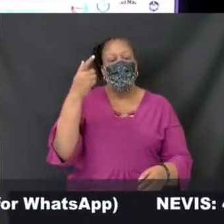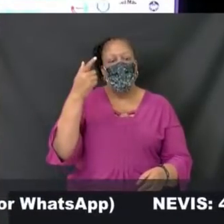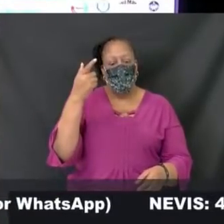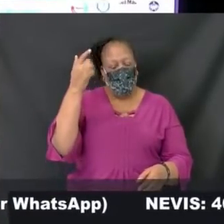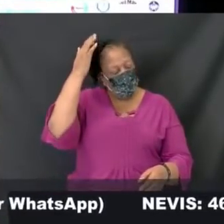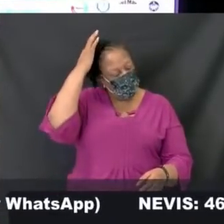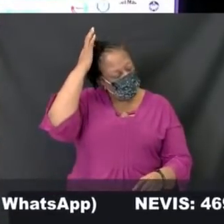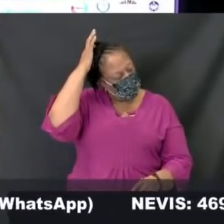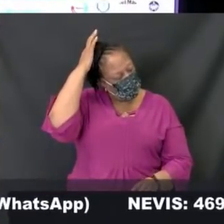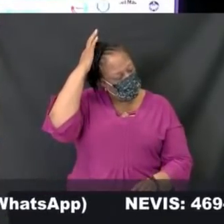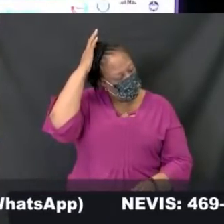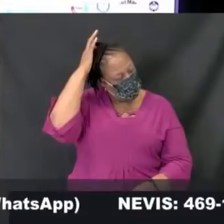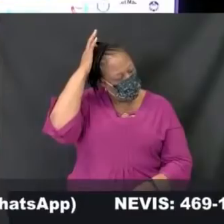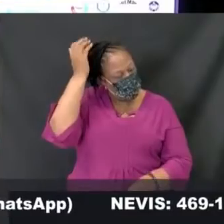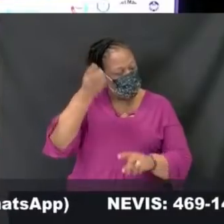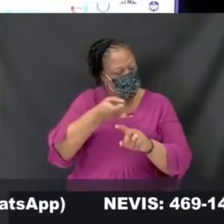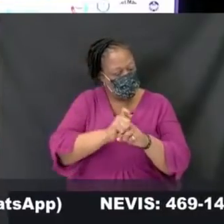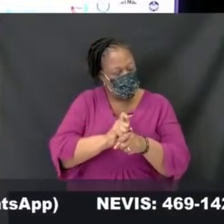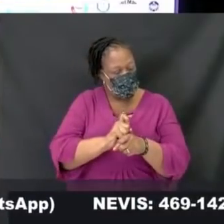that. The